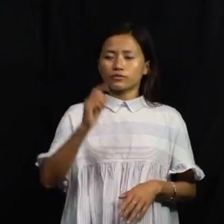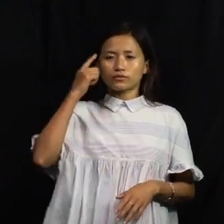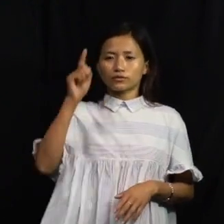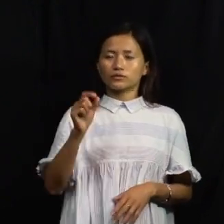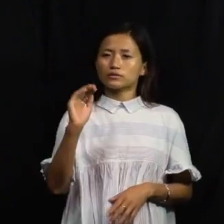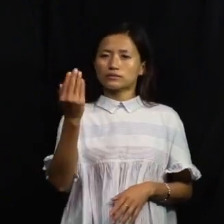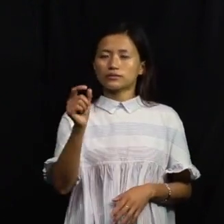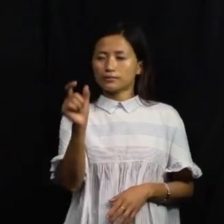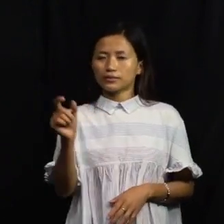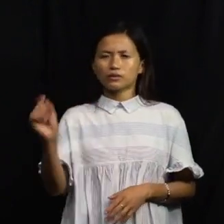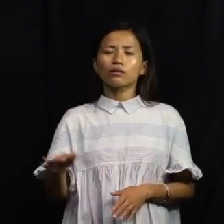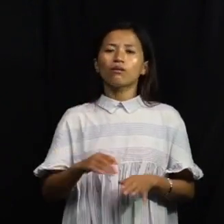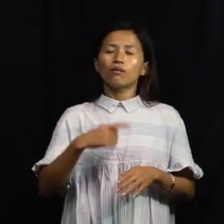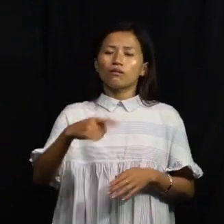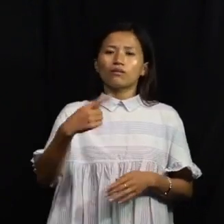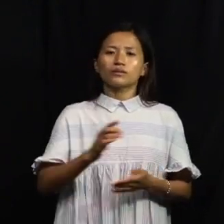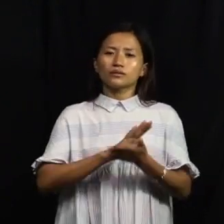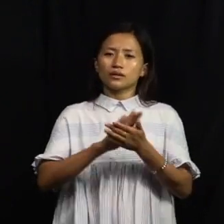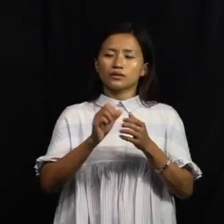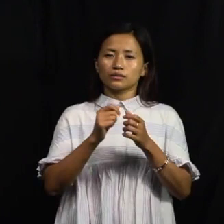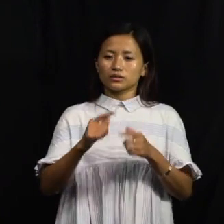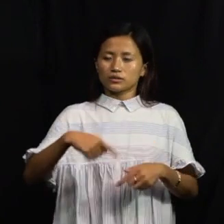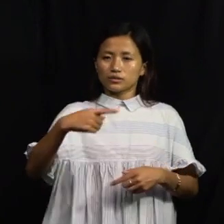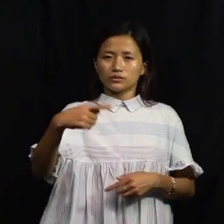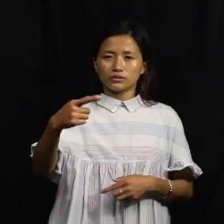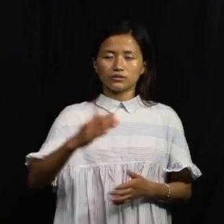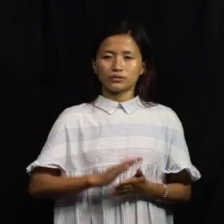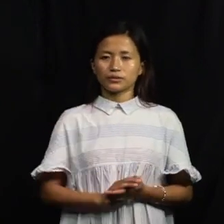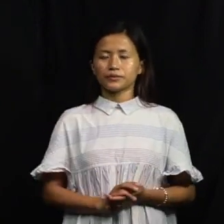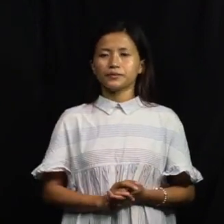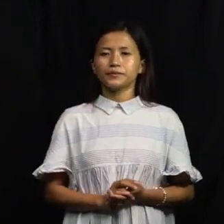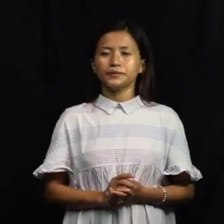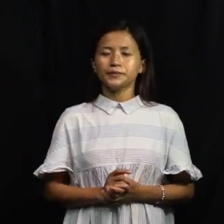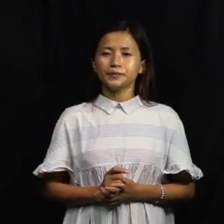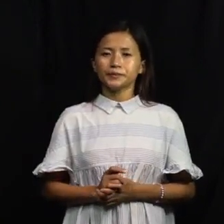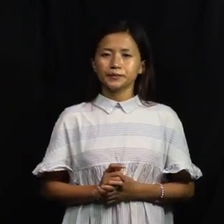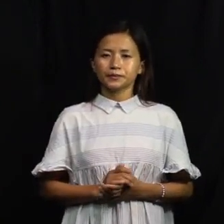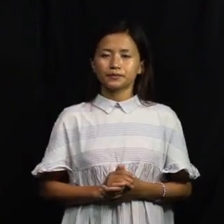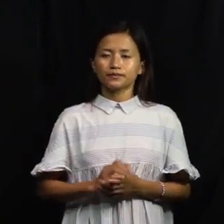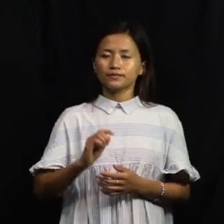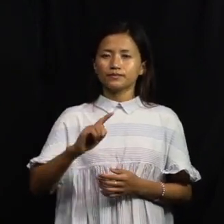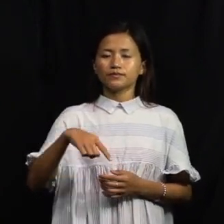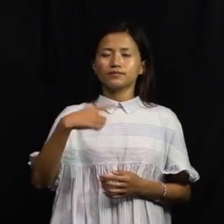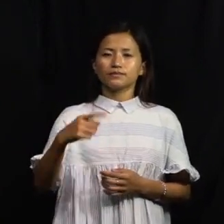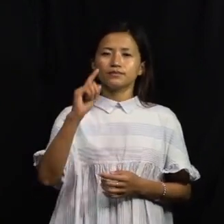is always happening. It is a continuous process, we can say. Okay, the next one is